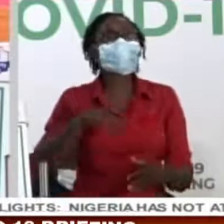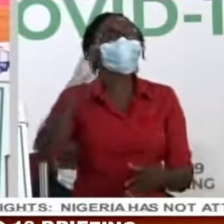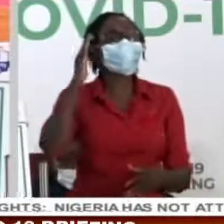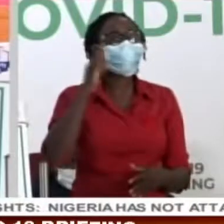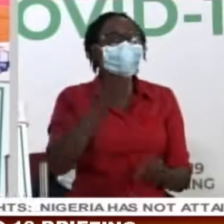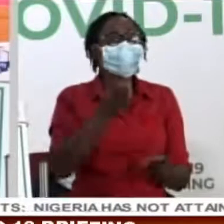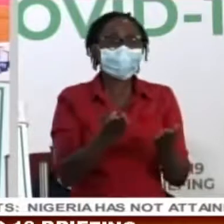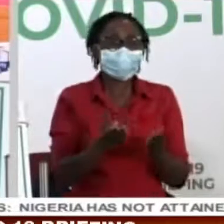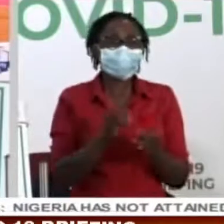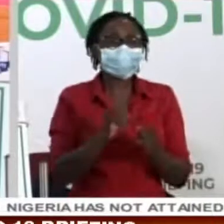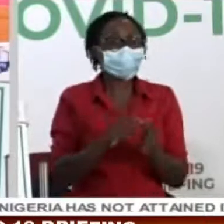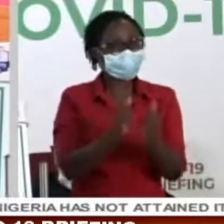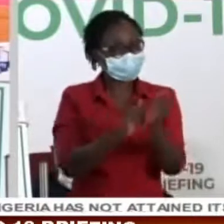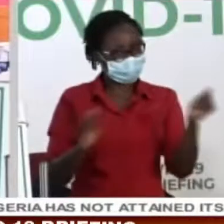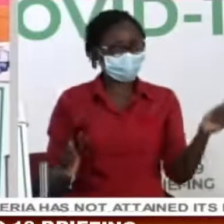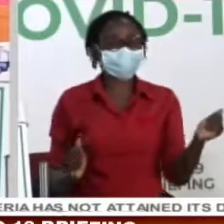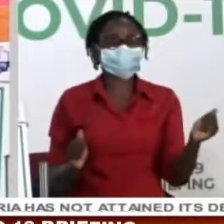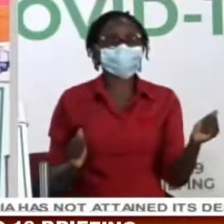to avoid.